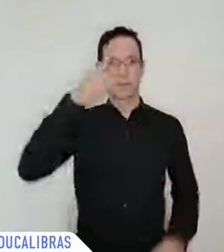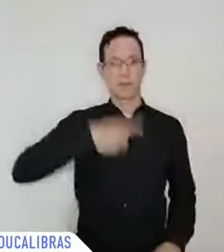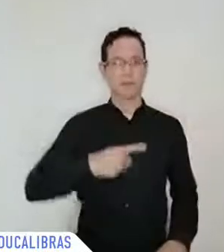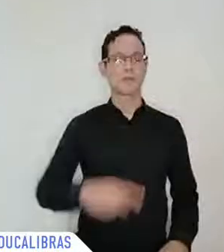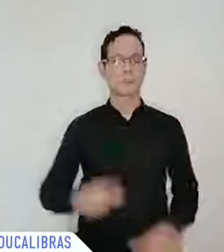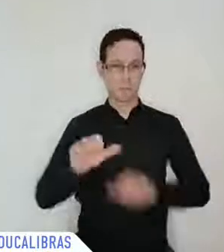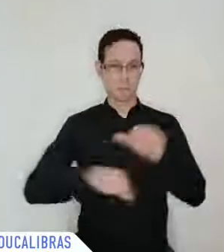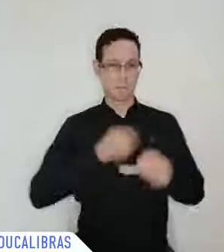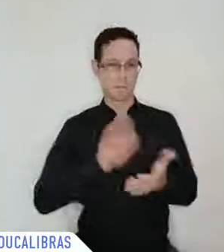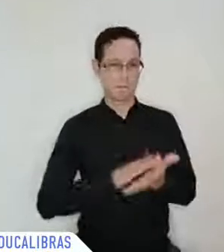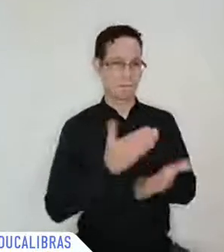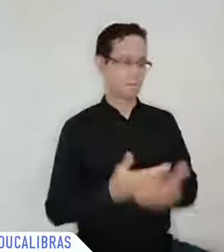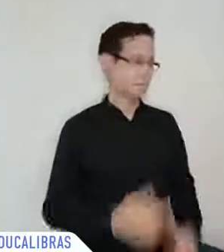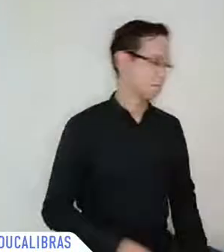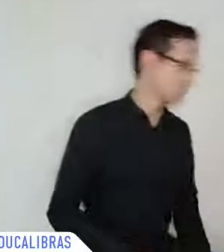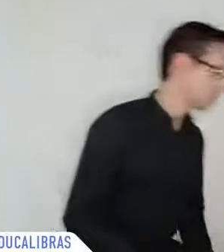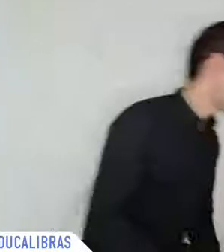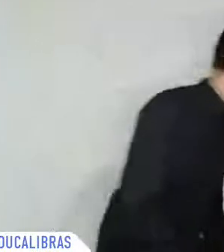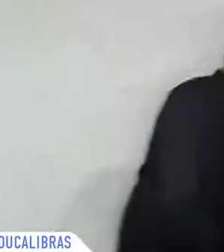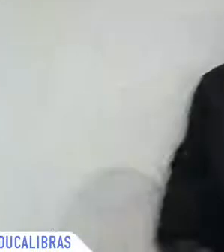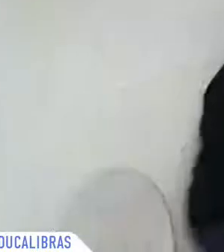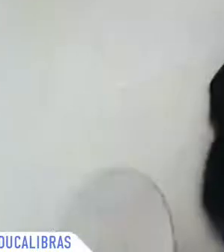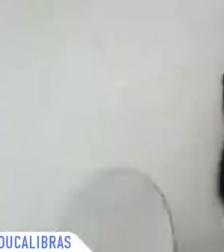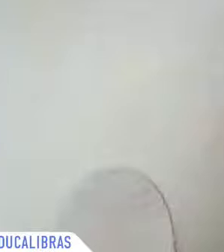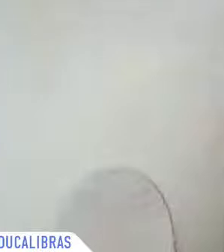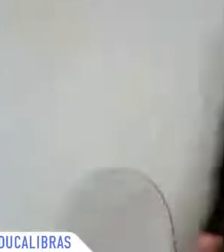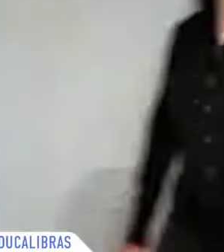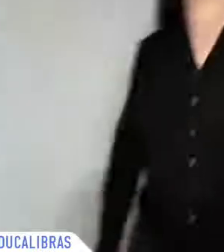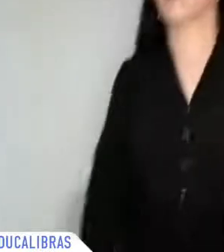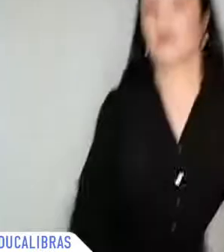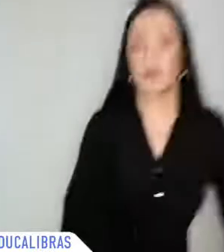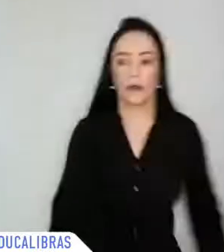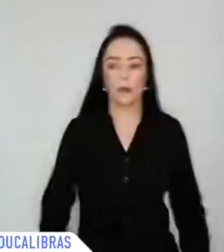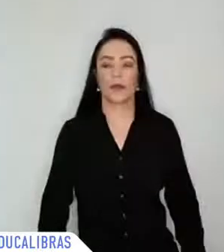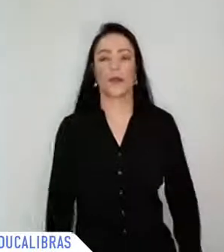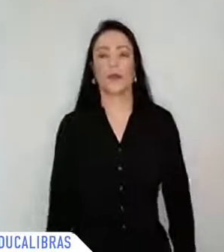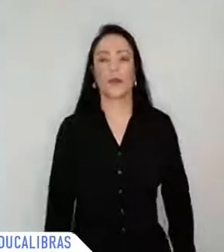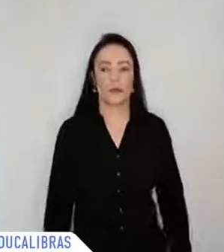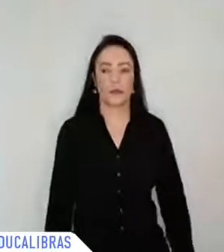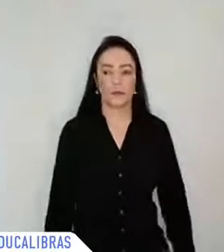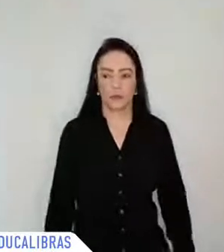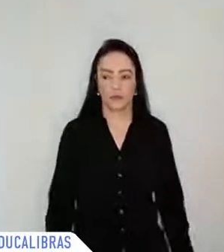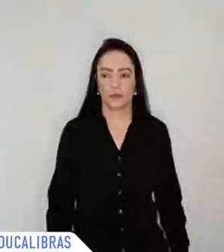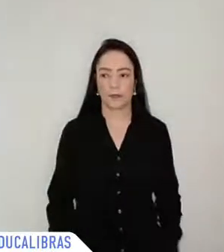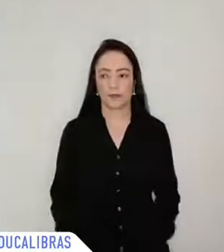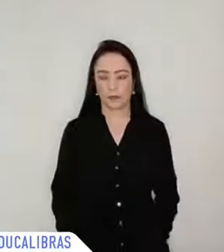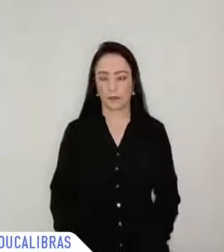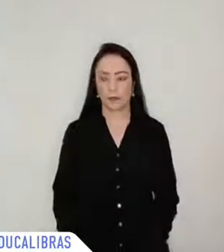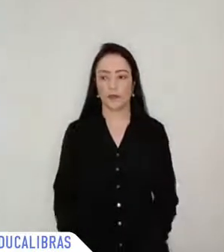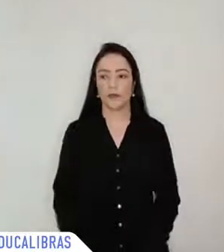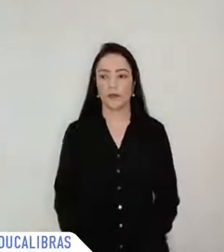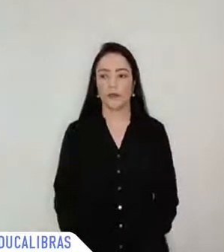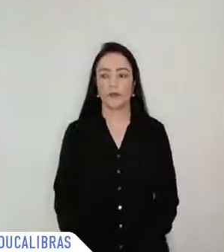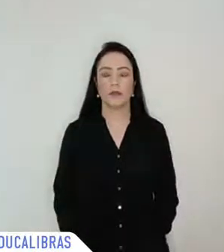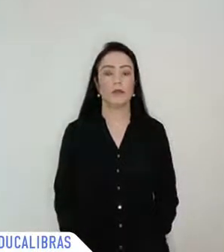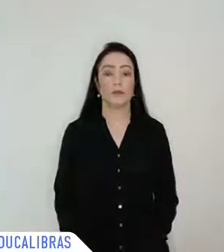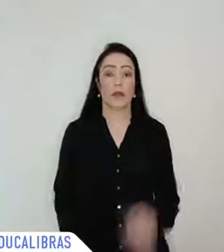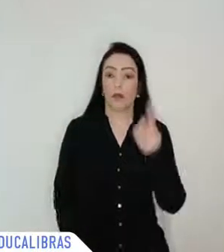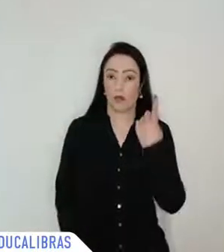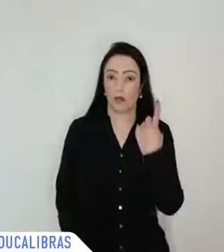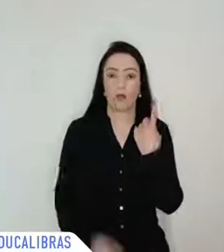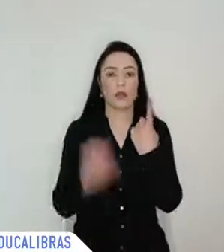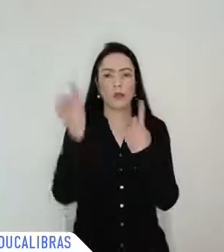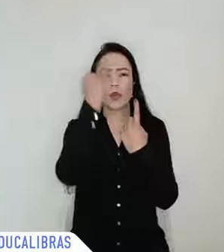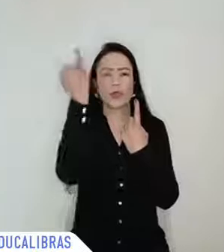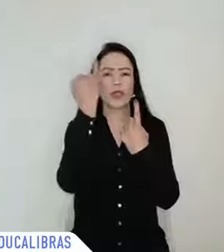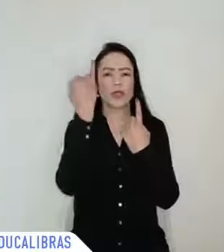dark time for the press in Brazil, especially in a country